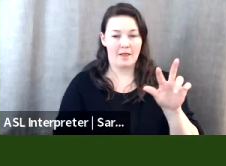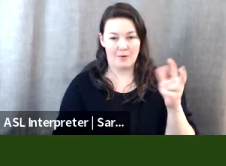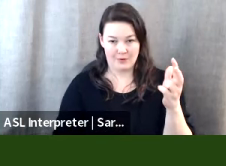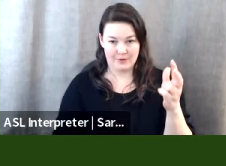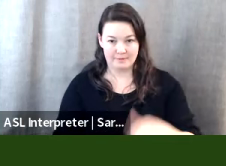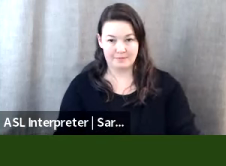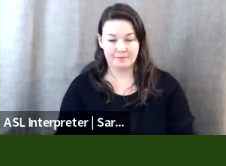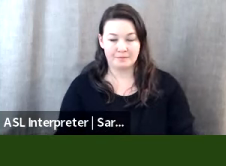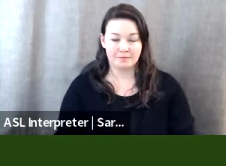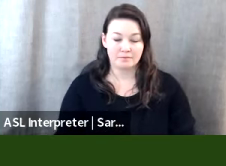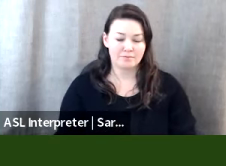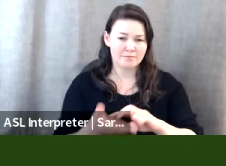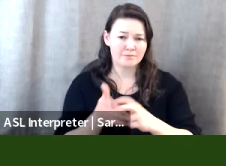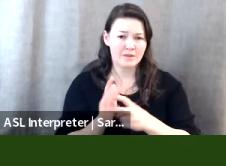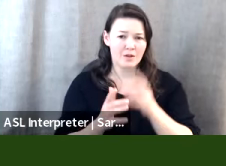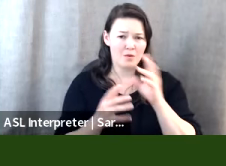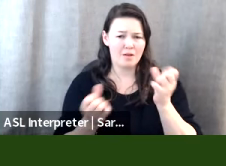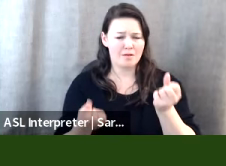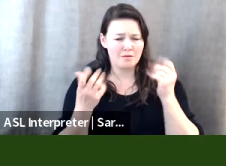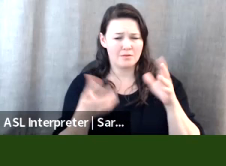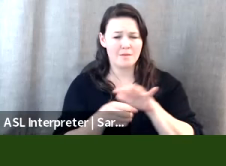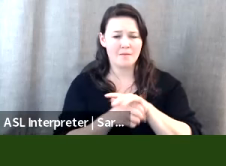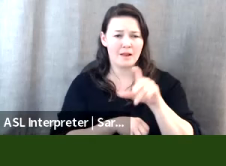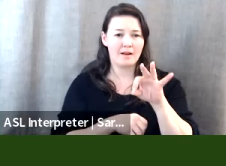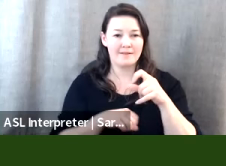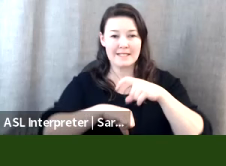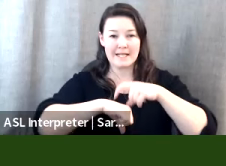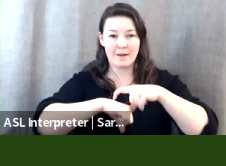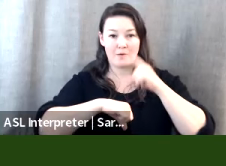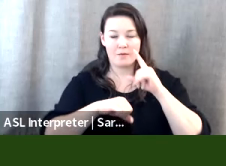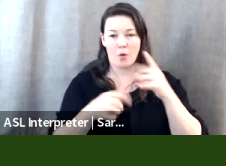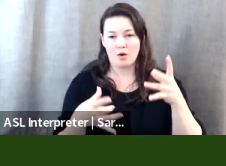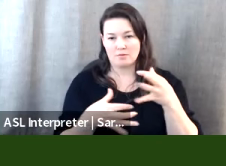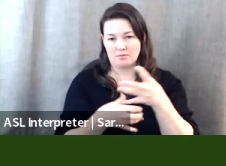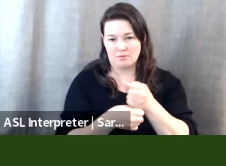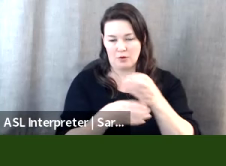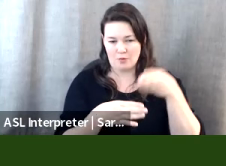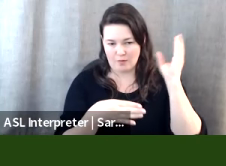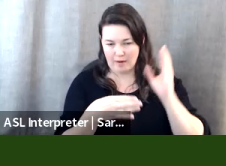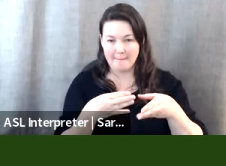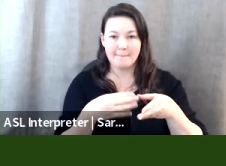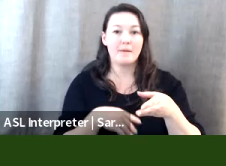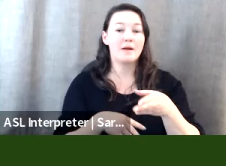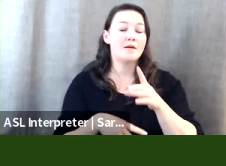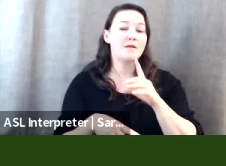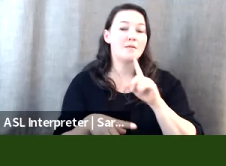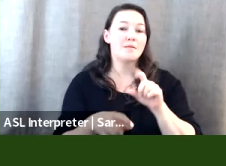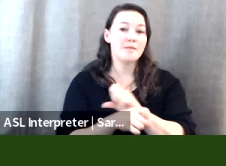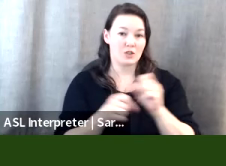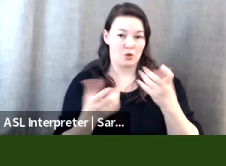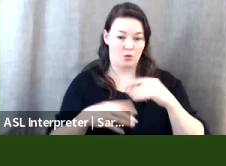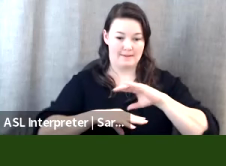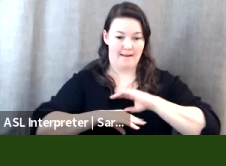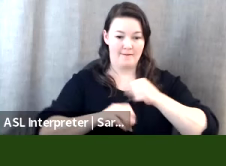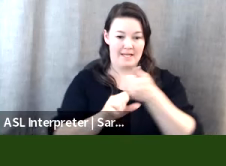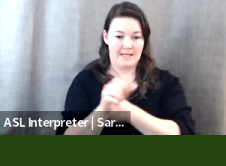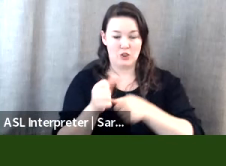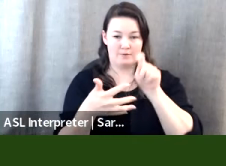And that will give us plenty of time to wrap up and make sure that we are meeting each of the deliverables that they have.